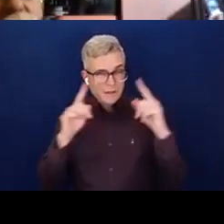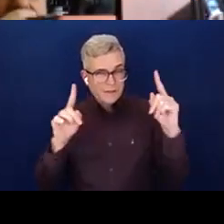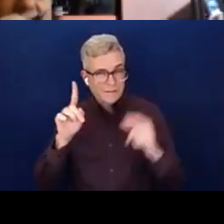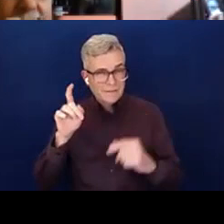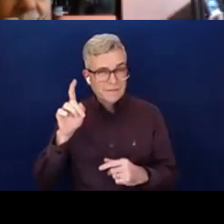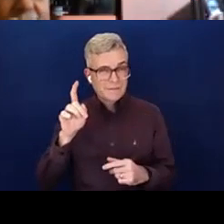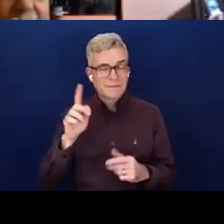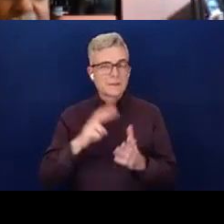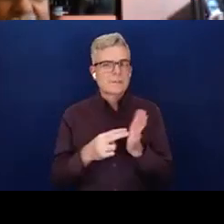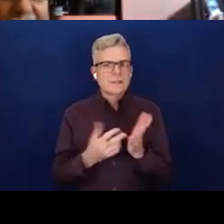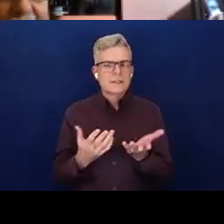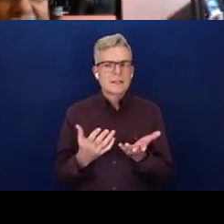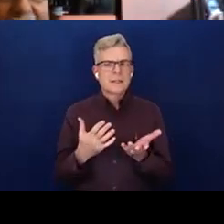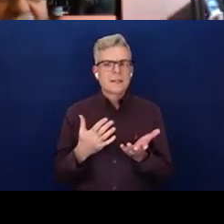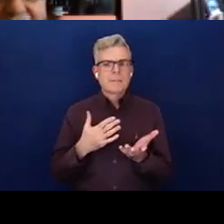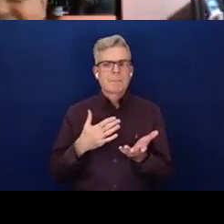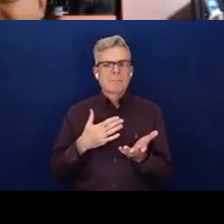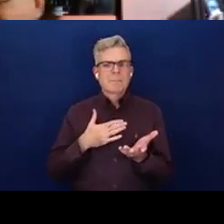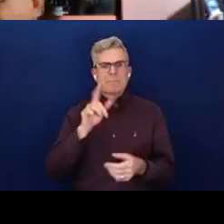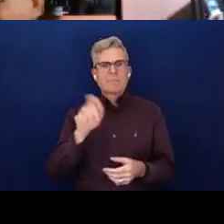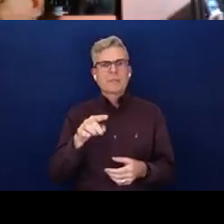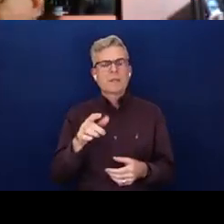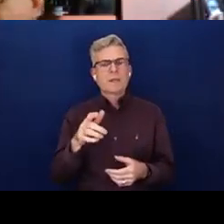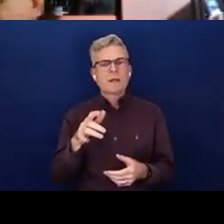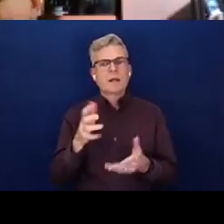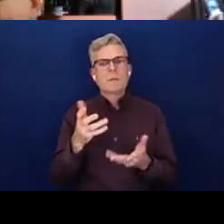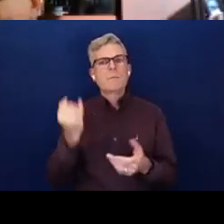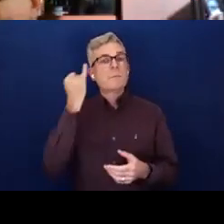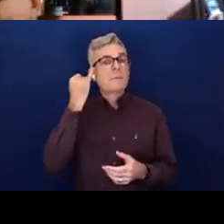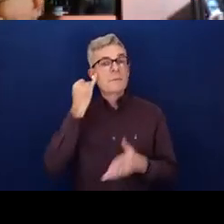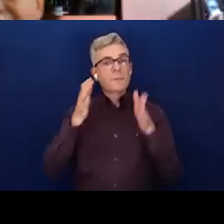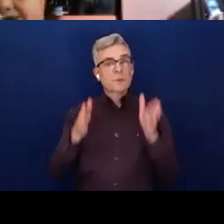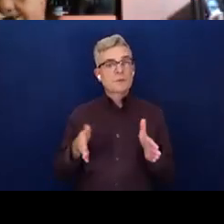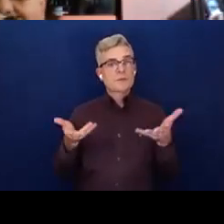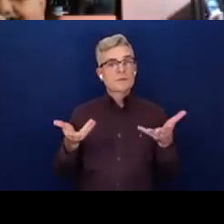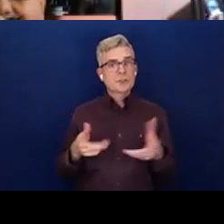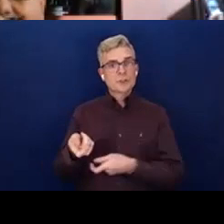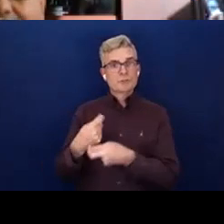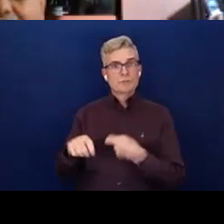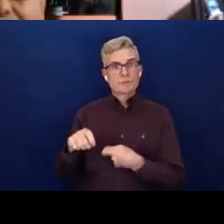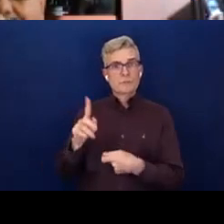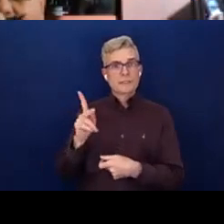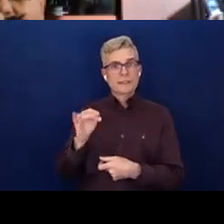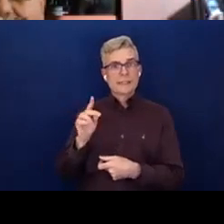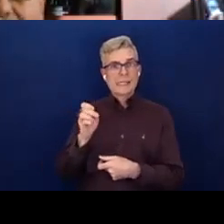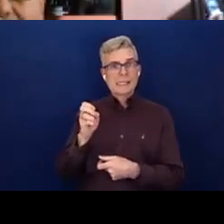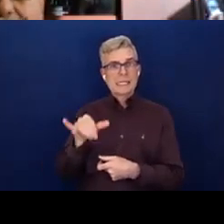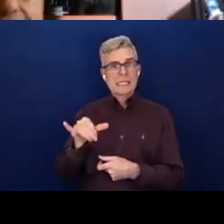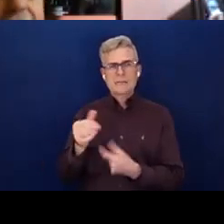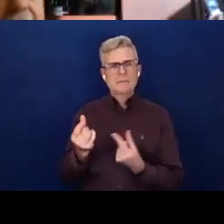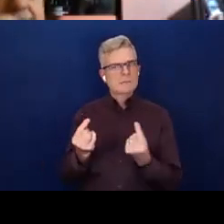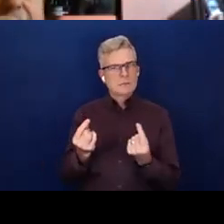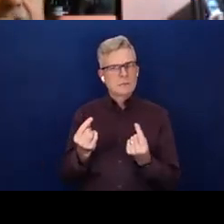is so what is a person that has a kidney transplant supposed to do? Are they supposed to go ahead and take a lesser,